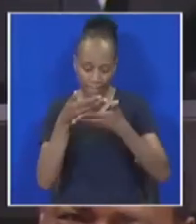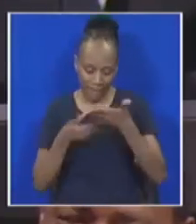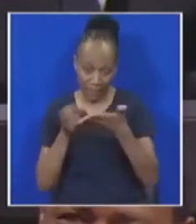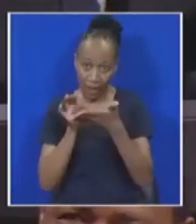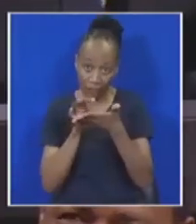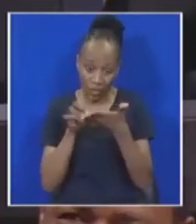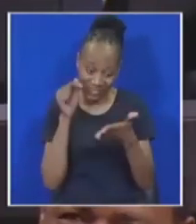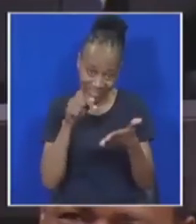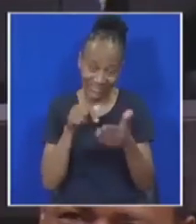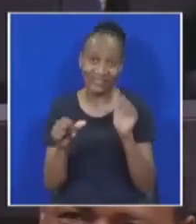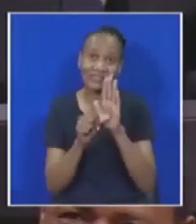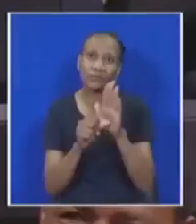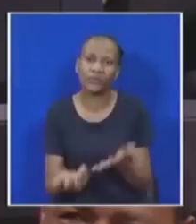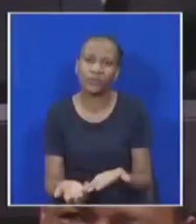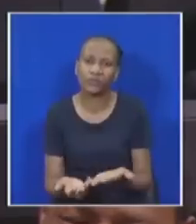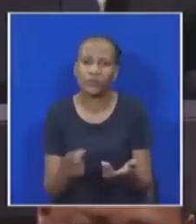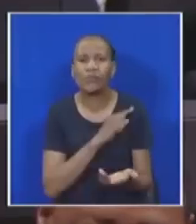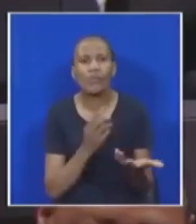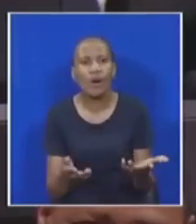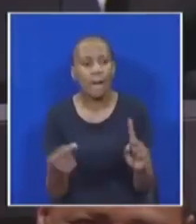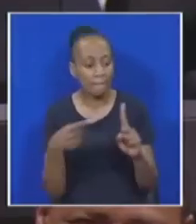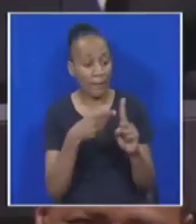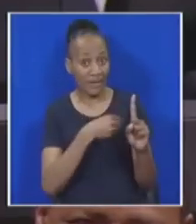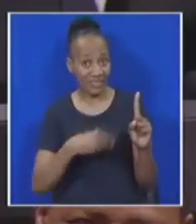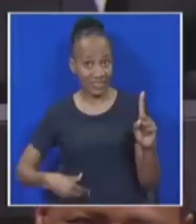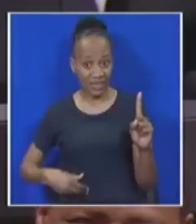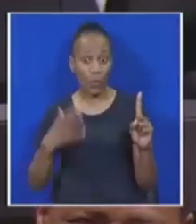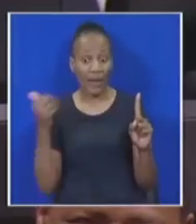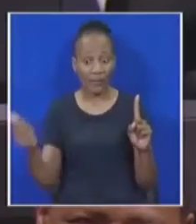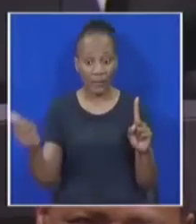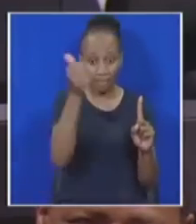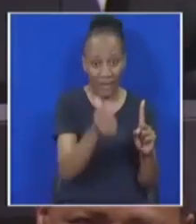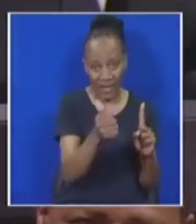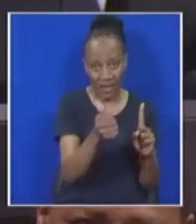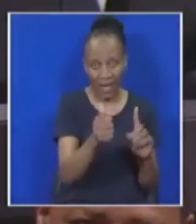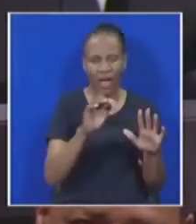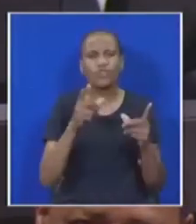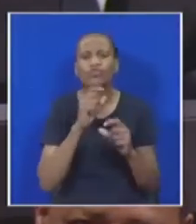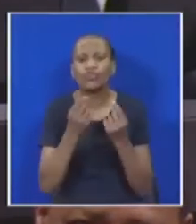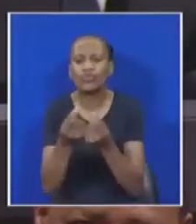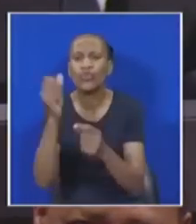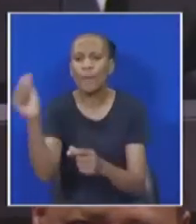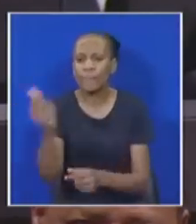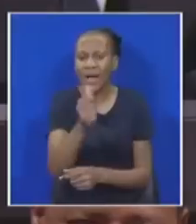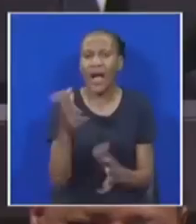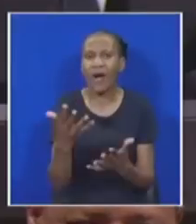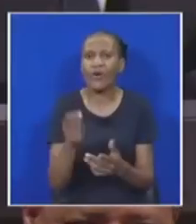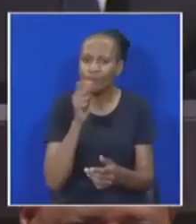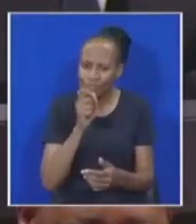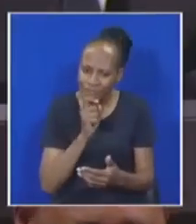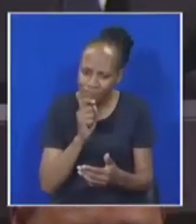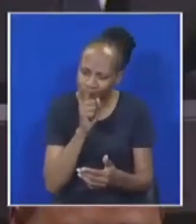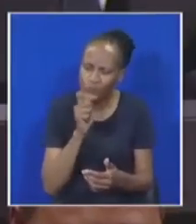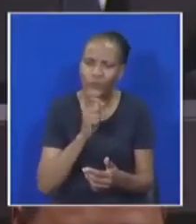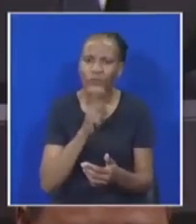the president gets elected, it is through the secret ballot. The instance